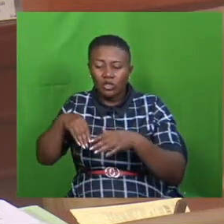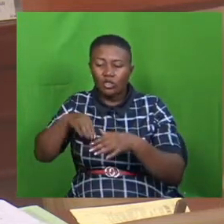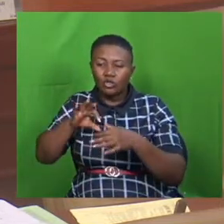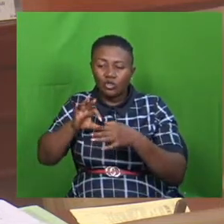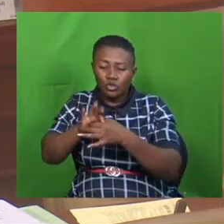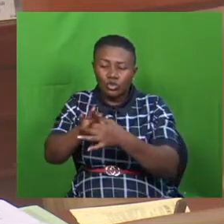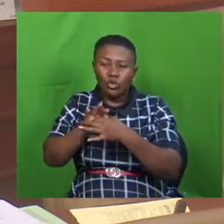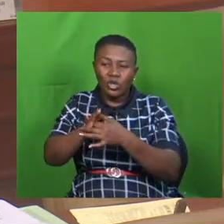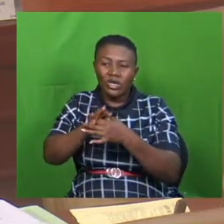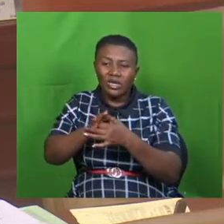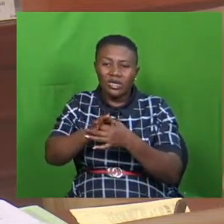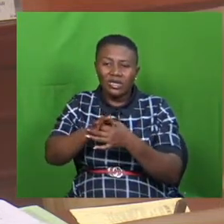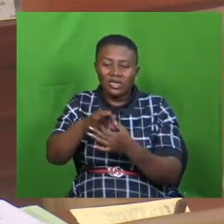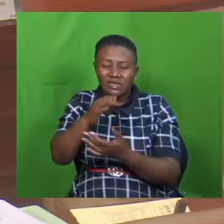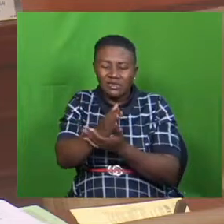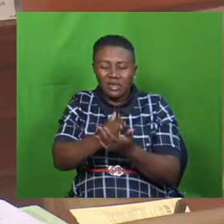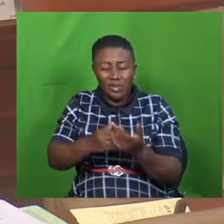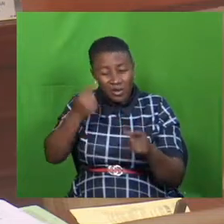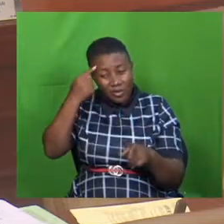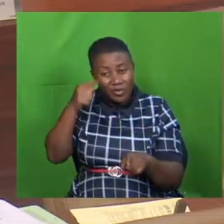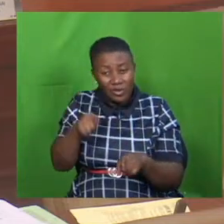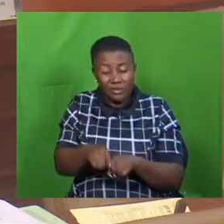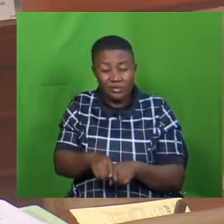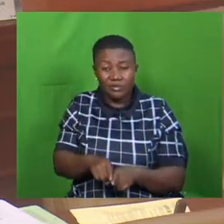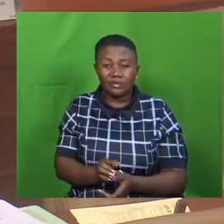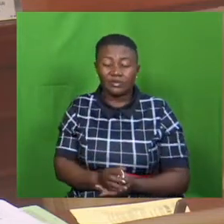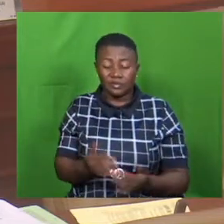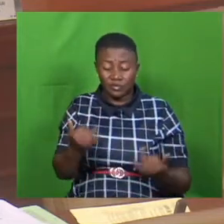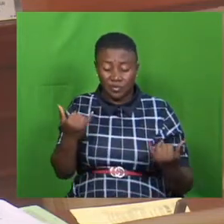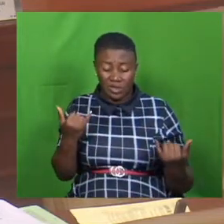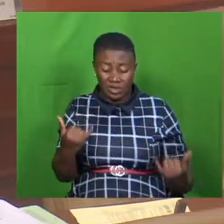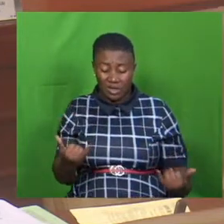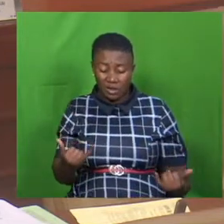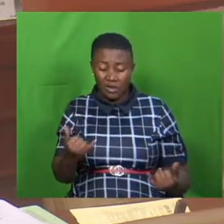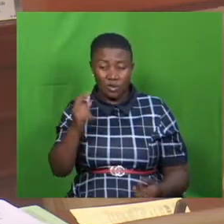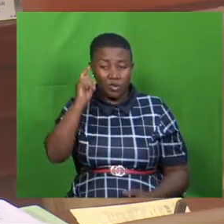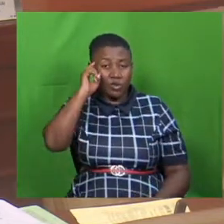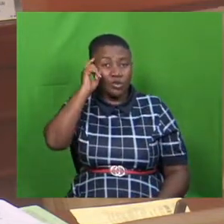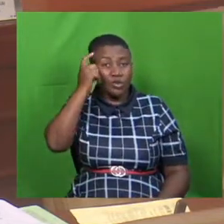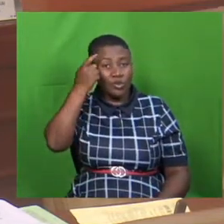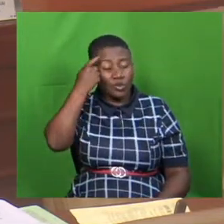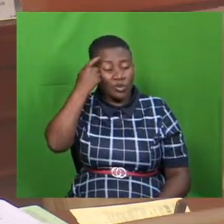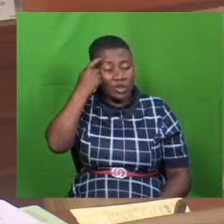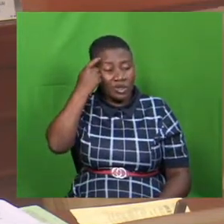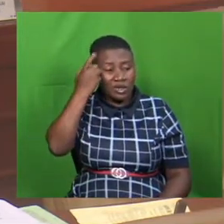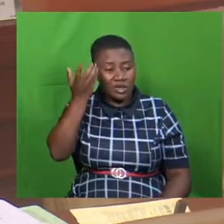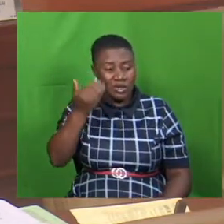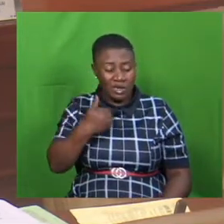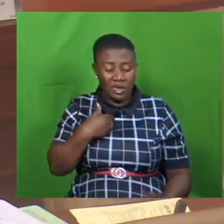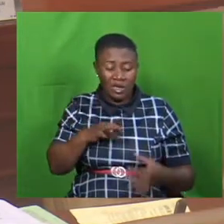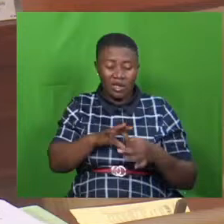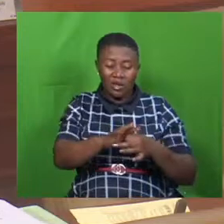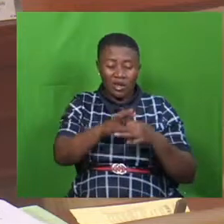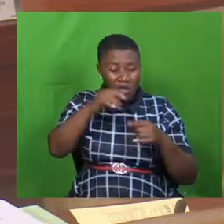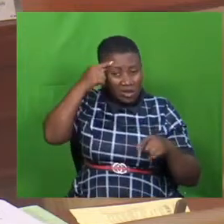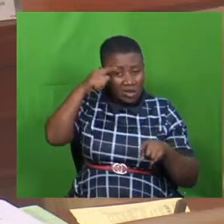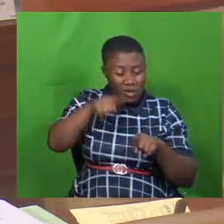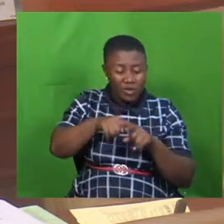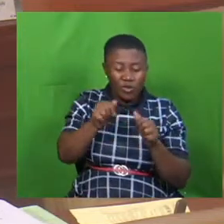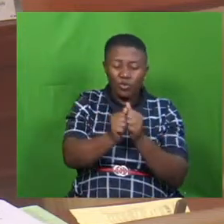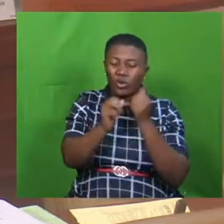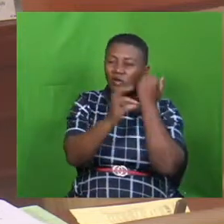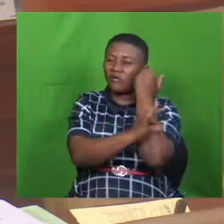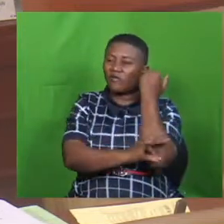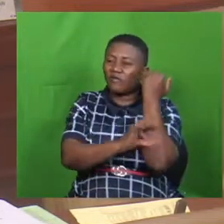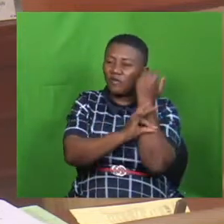Speaker, with Motor Angels. Now, government has entered into this agreement with a foreign entity in